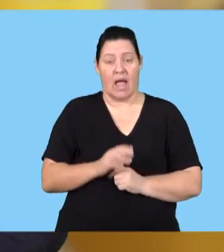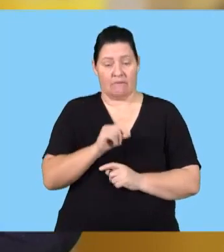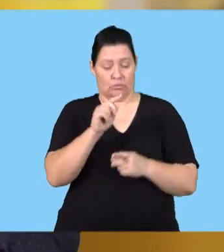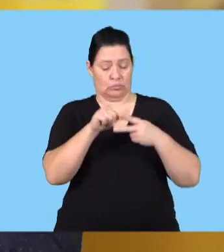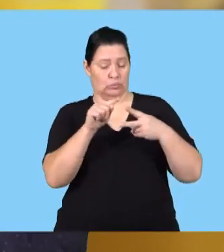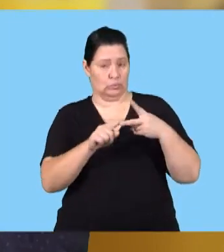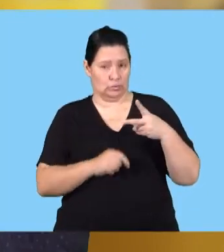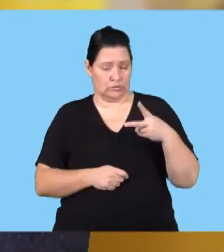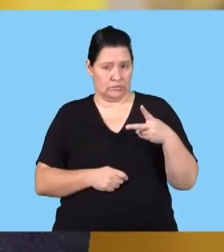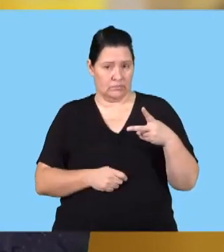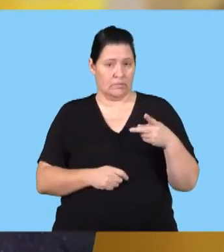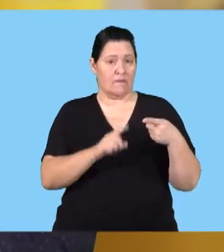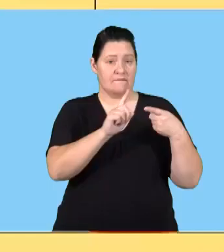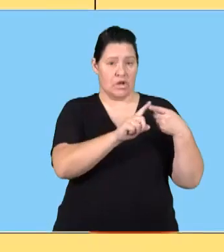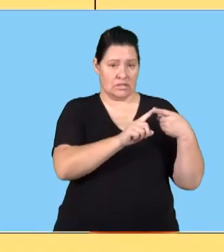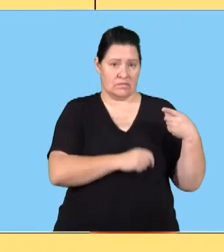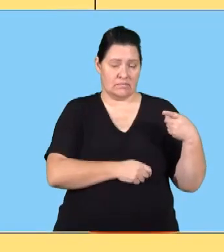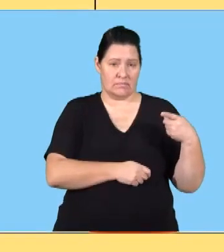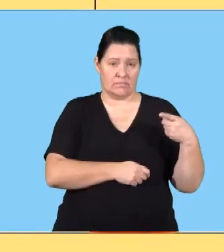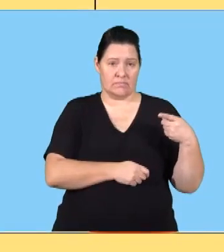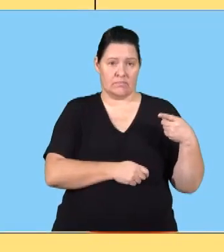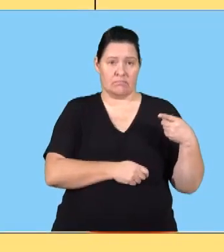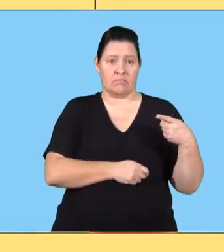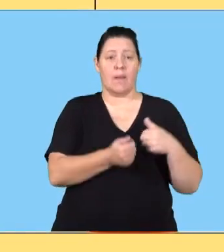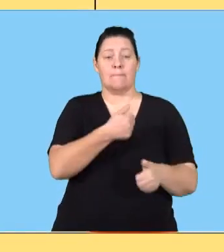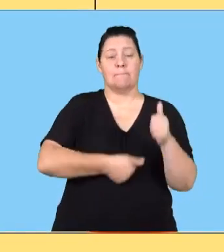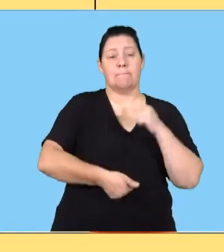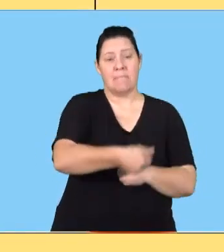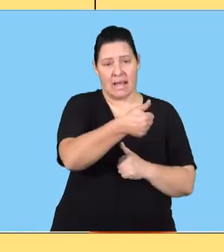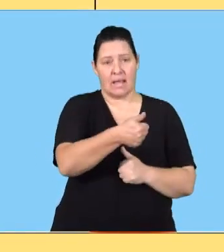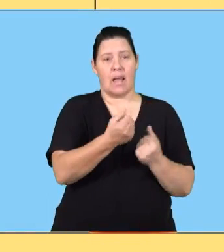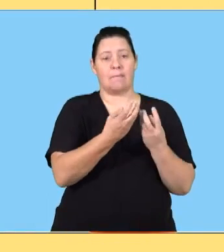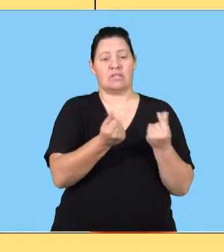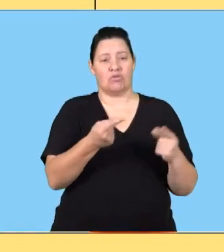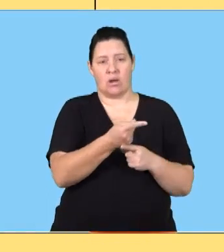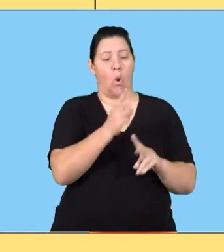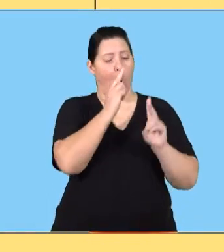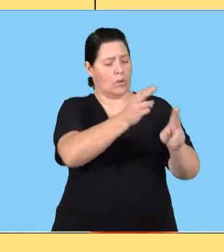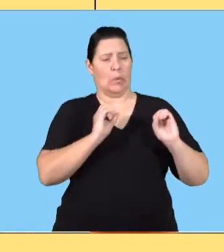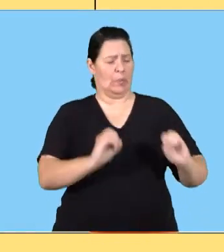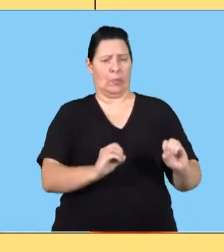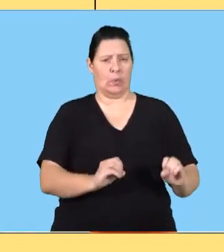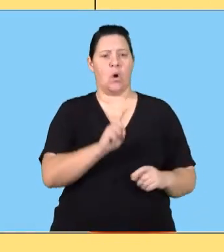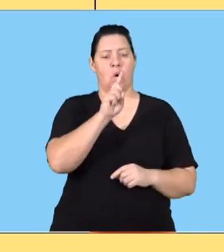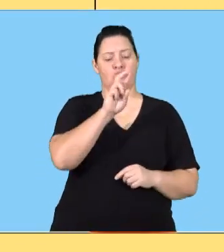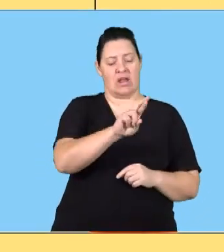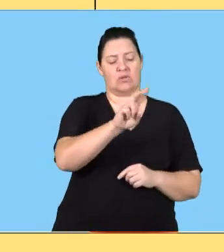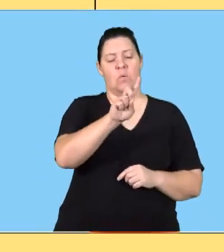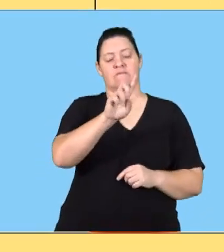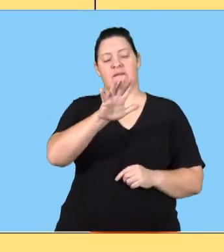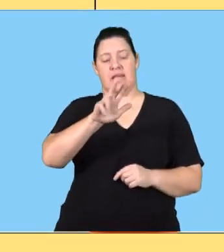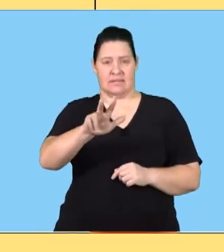have two transactions. The first one reads, returned packing materials not ordered,